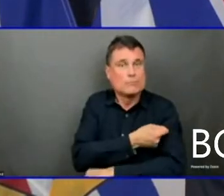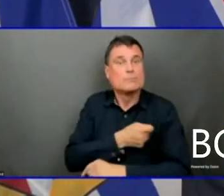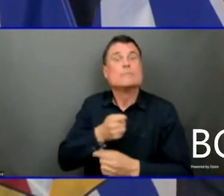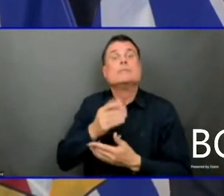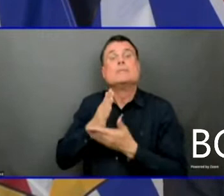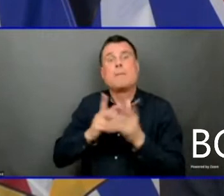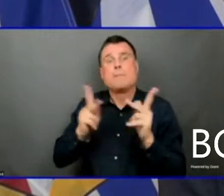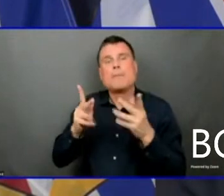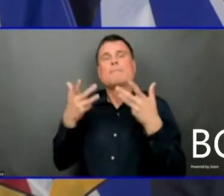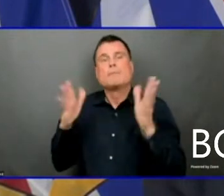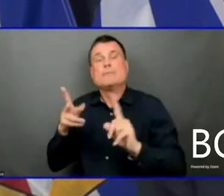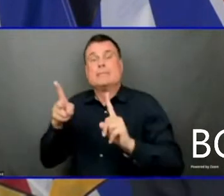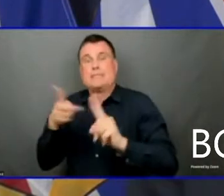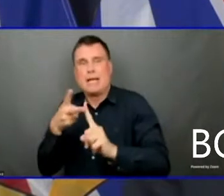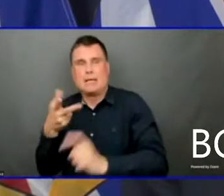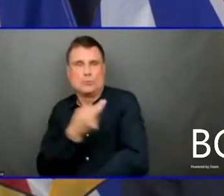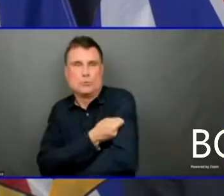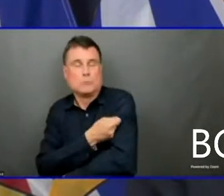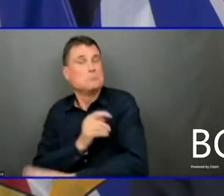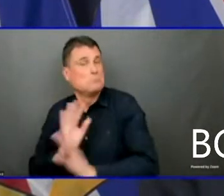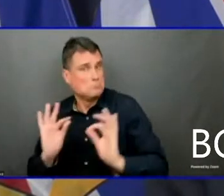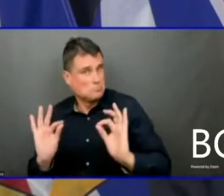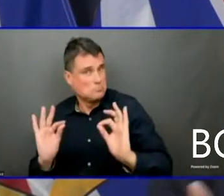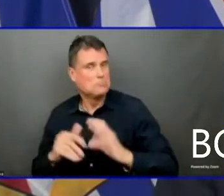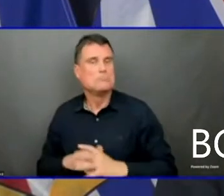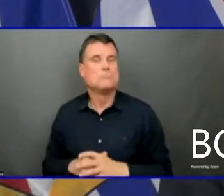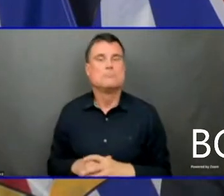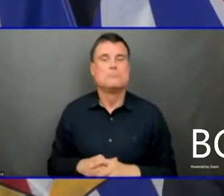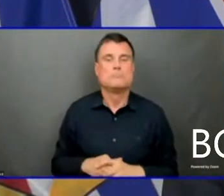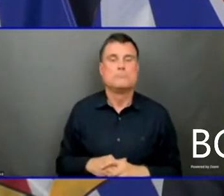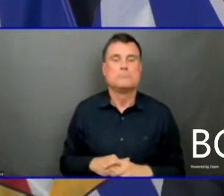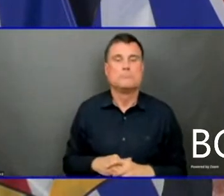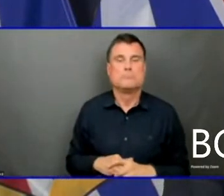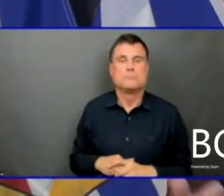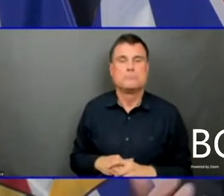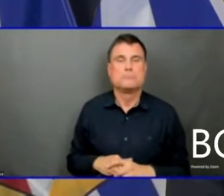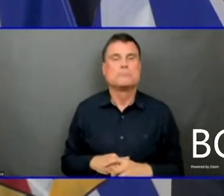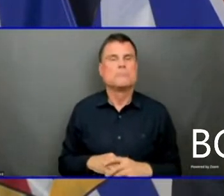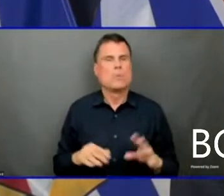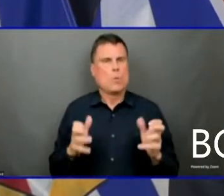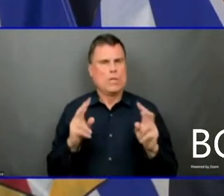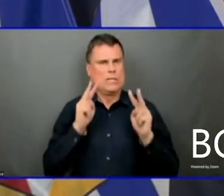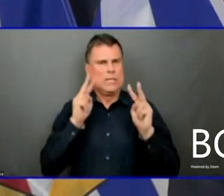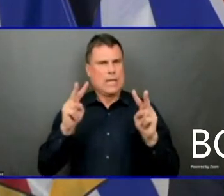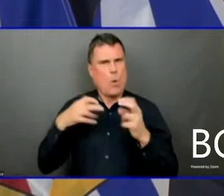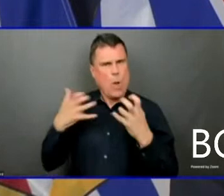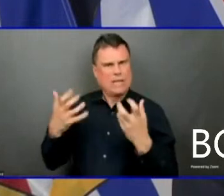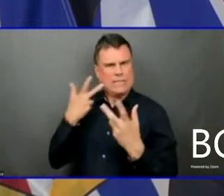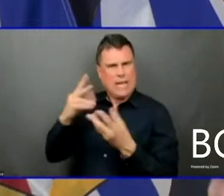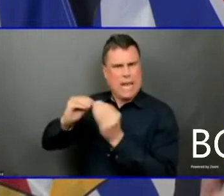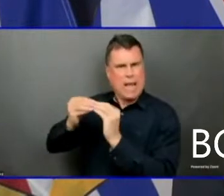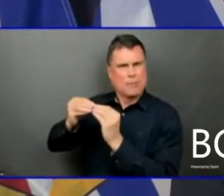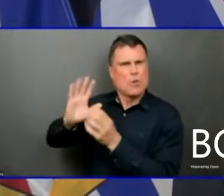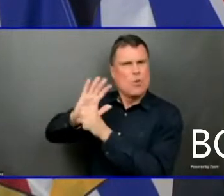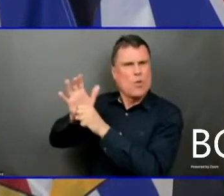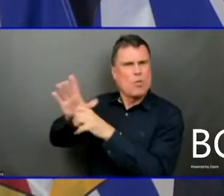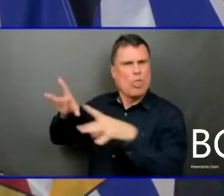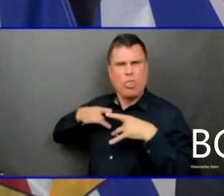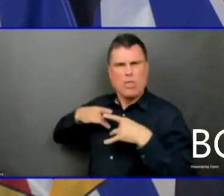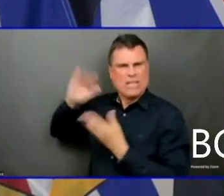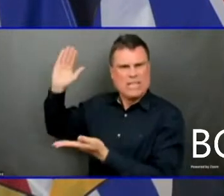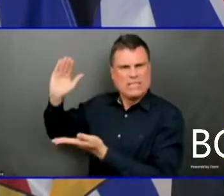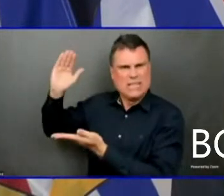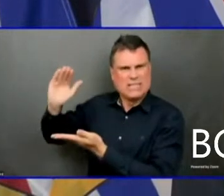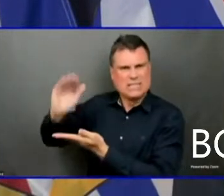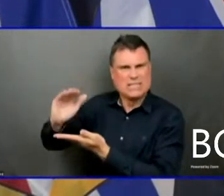that the COVID-19 pandemic is moving in the right direction, let's face it, 500 to 600 cases a day is still way